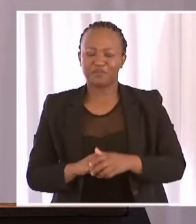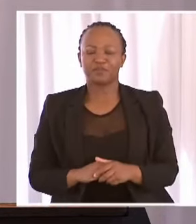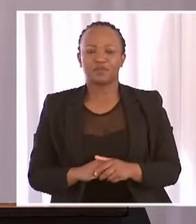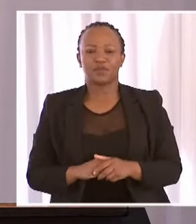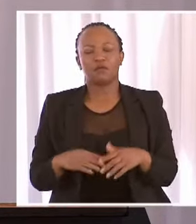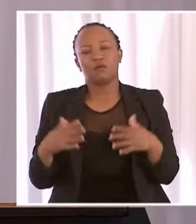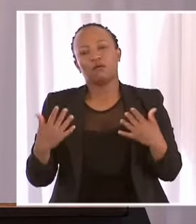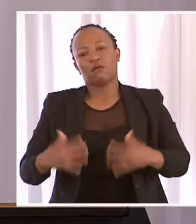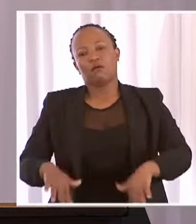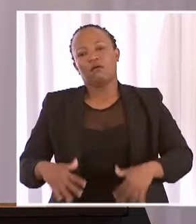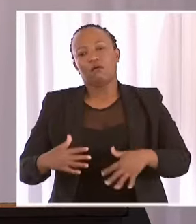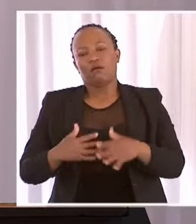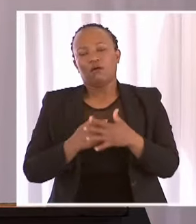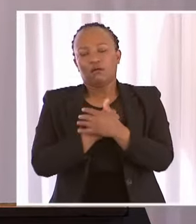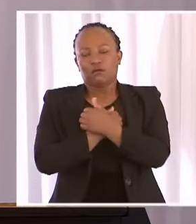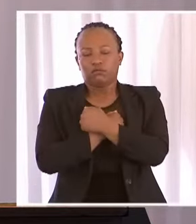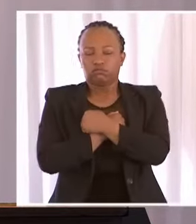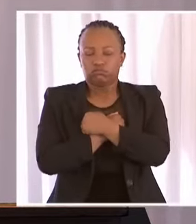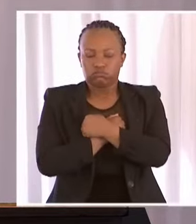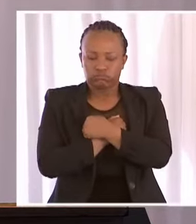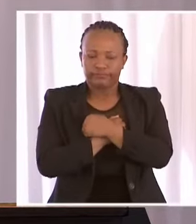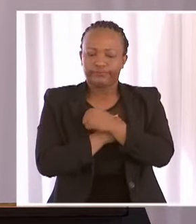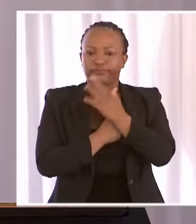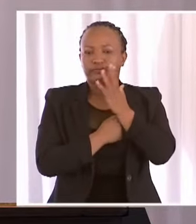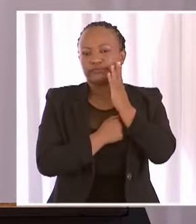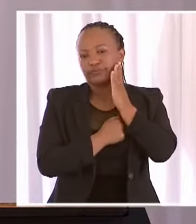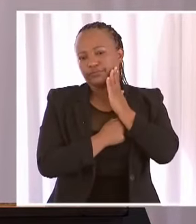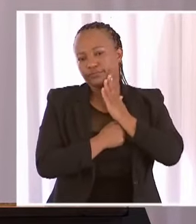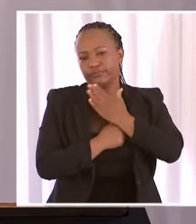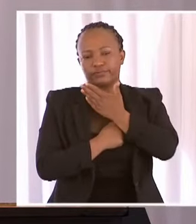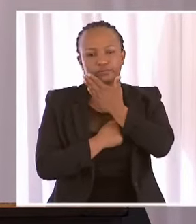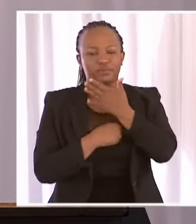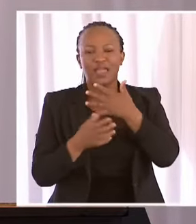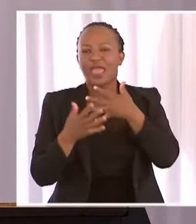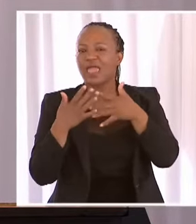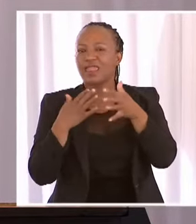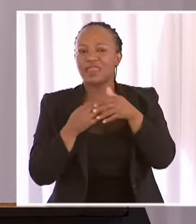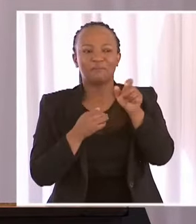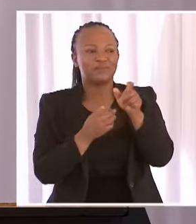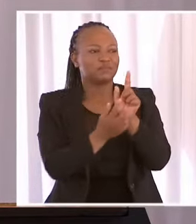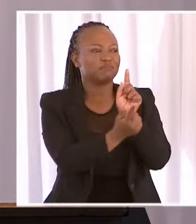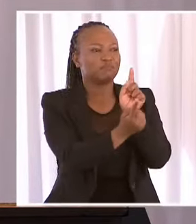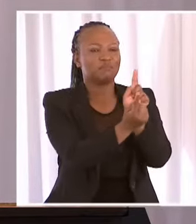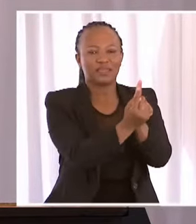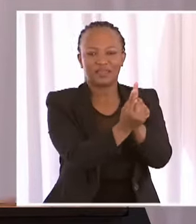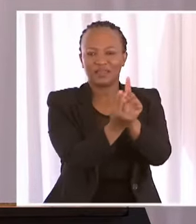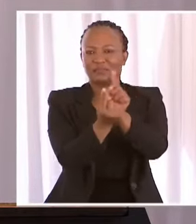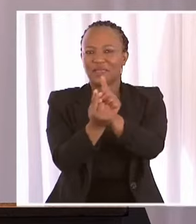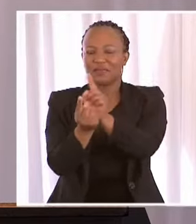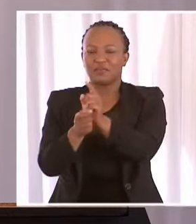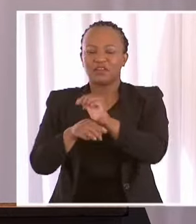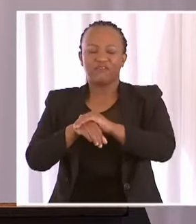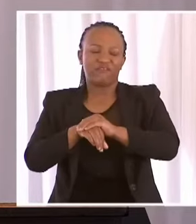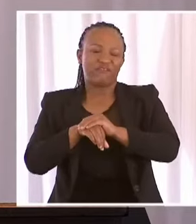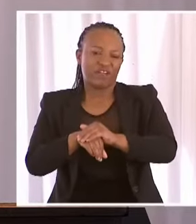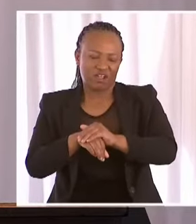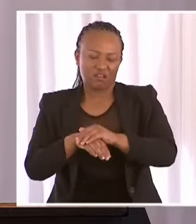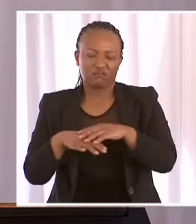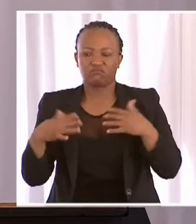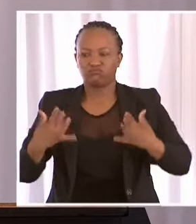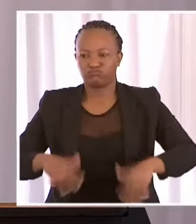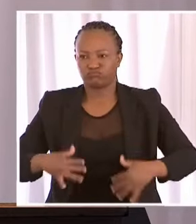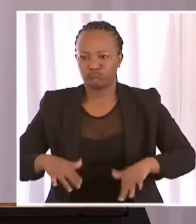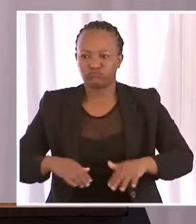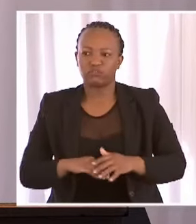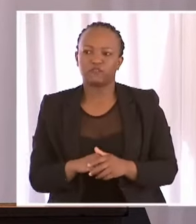so beloved, a friend to everybody. And little wonder